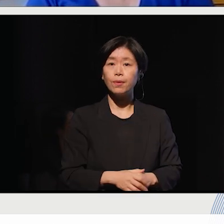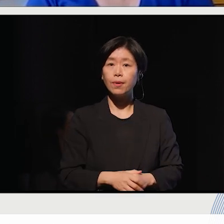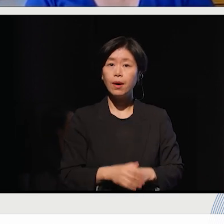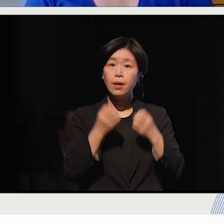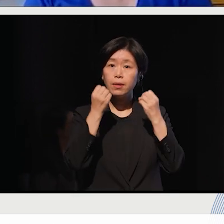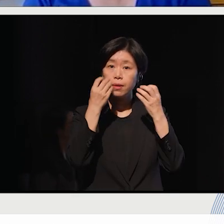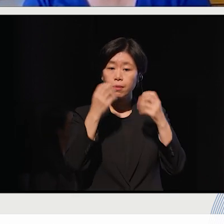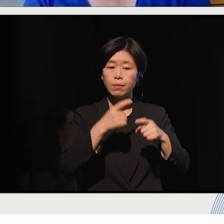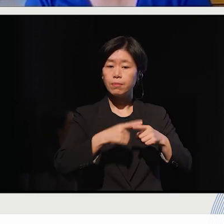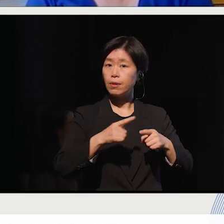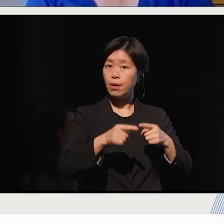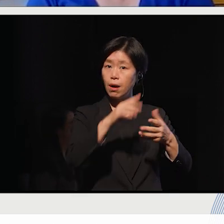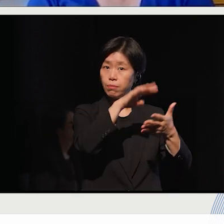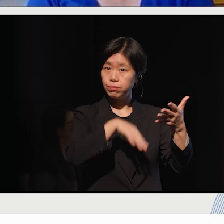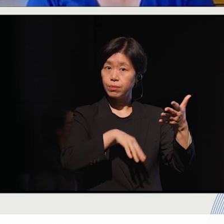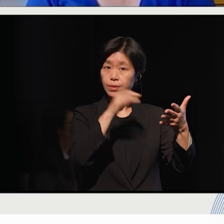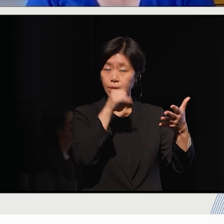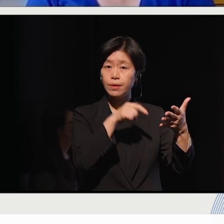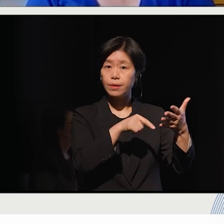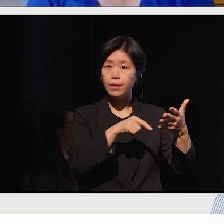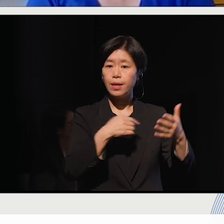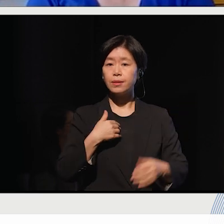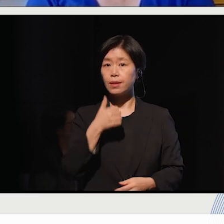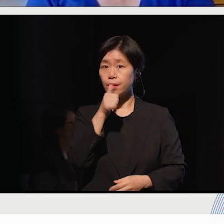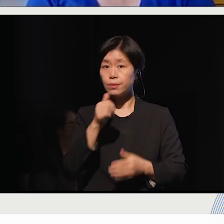I've identified here online,